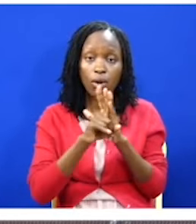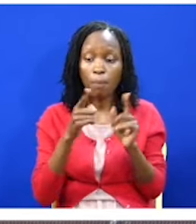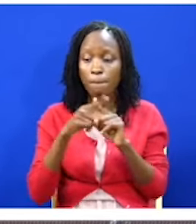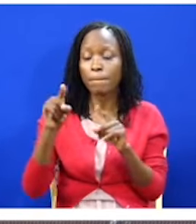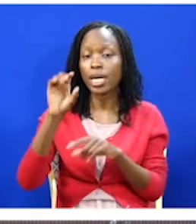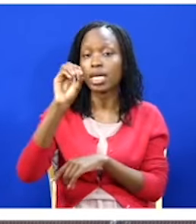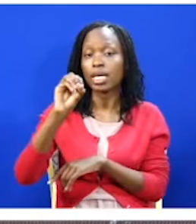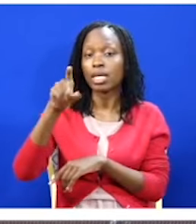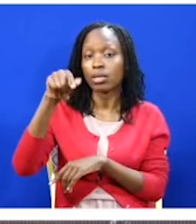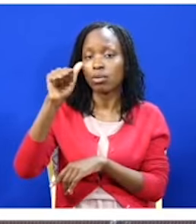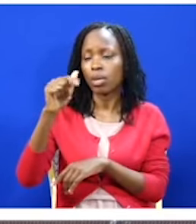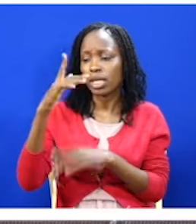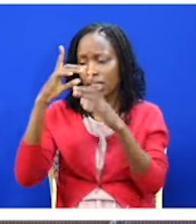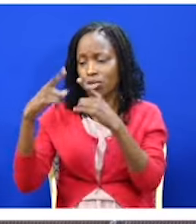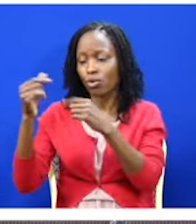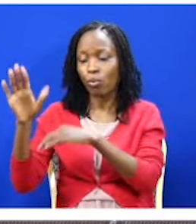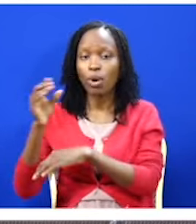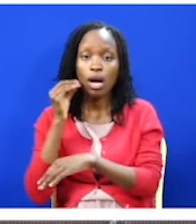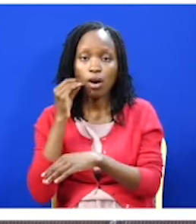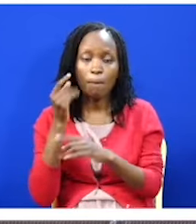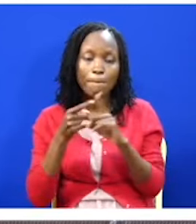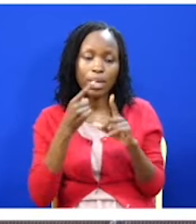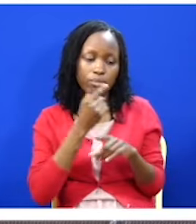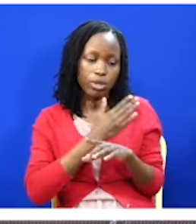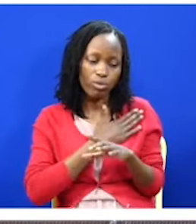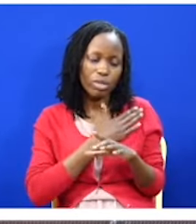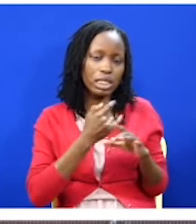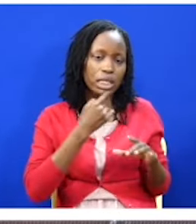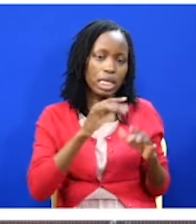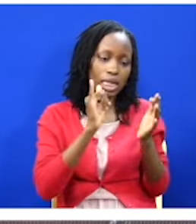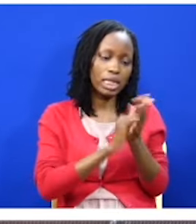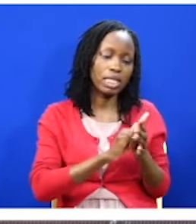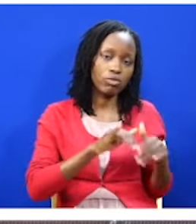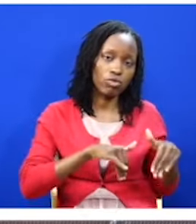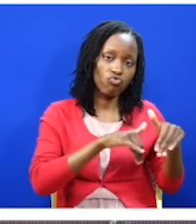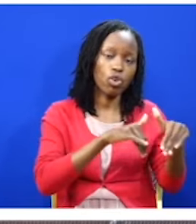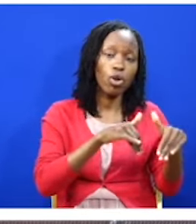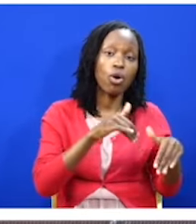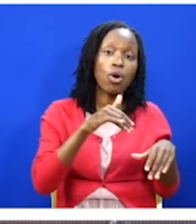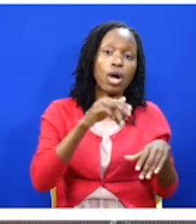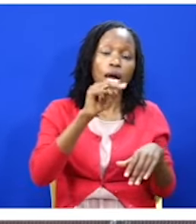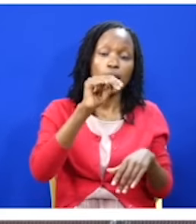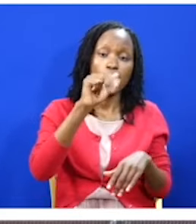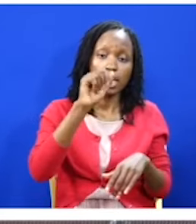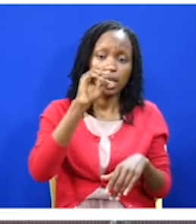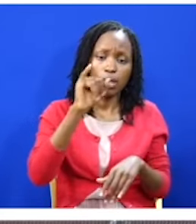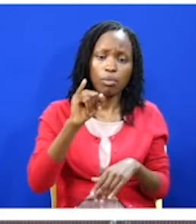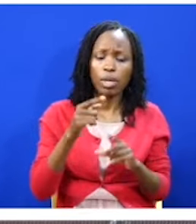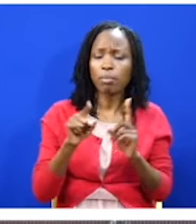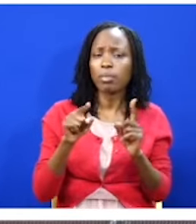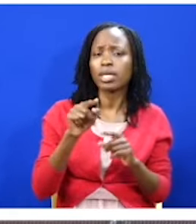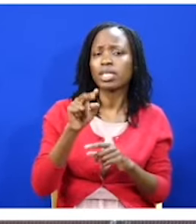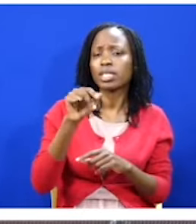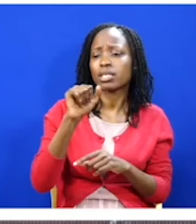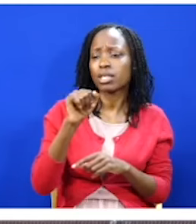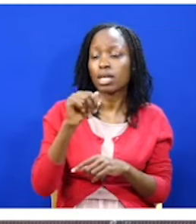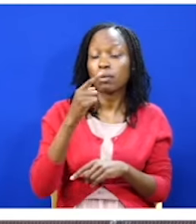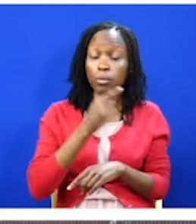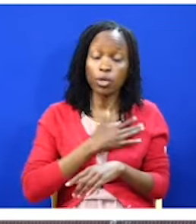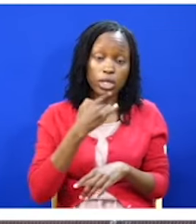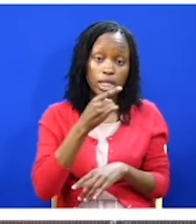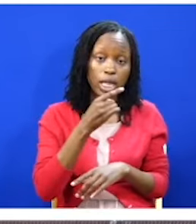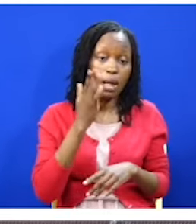home to her family, but Ruth insisted that she stayed with Naomi. Ruth told Naomi, "Where you go,